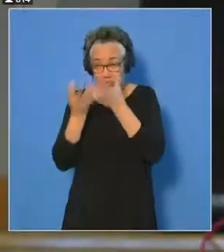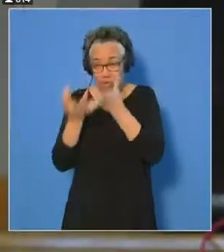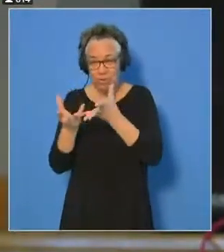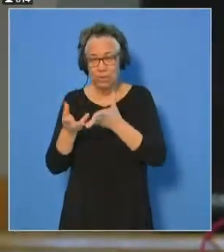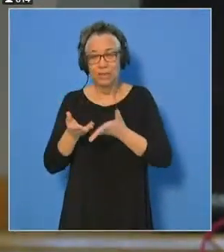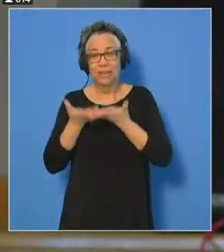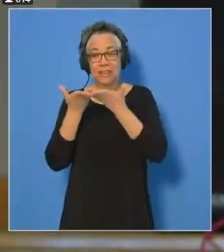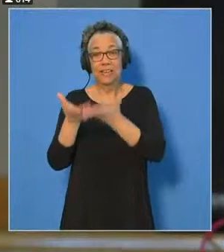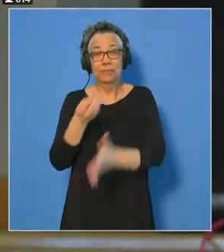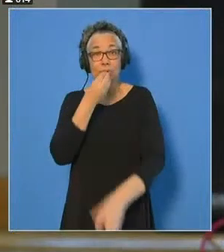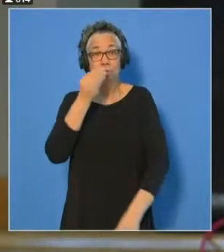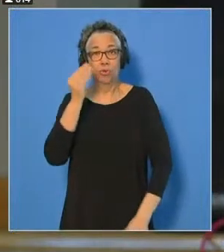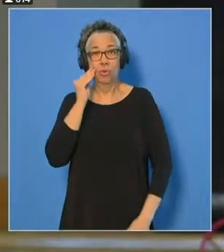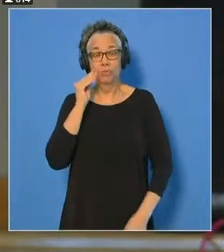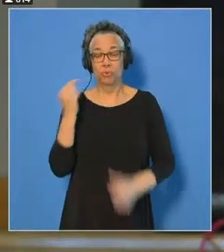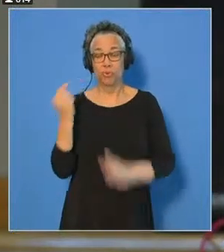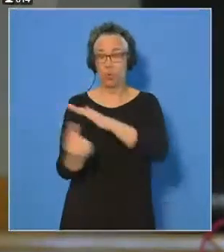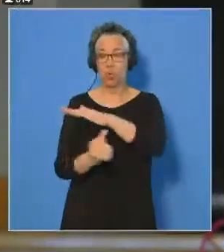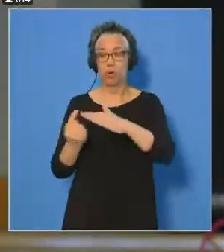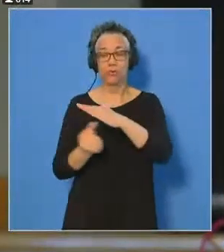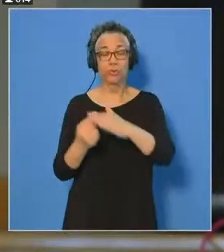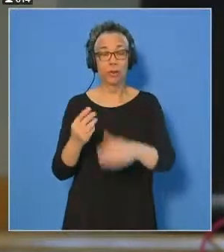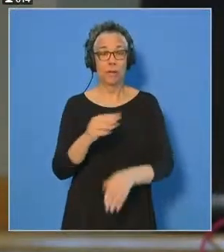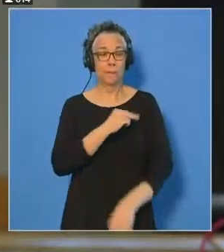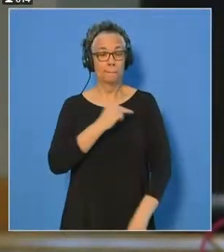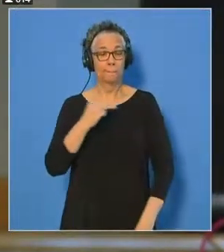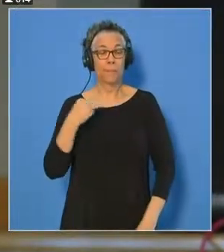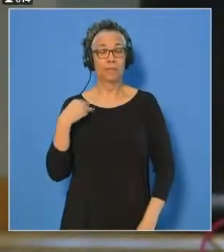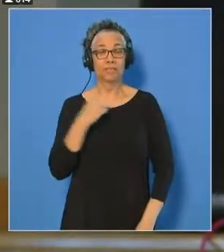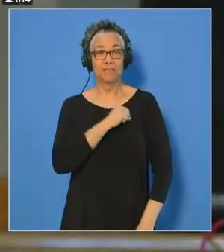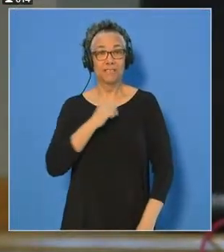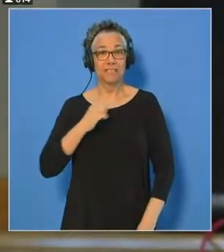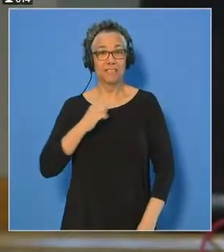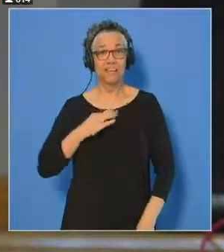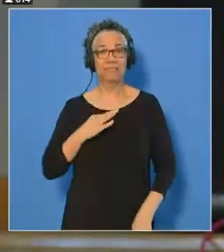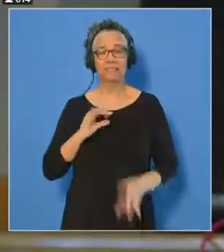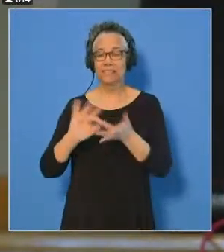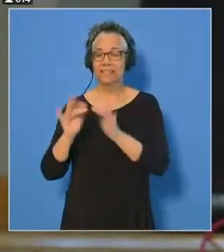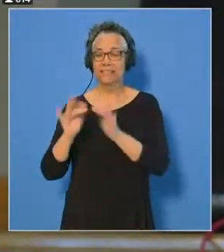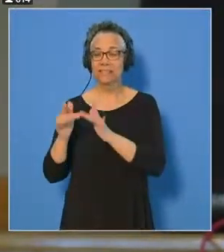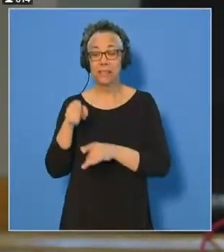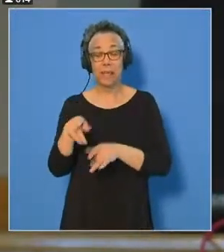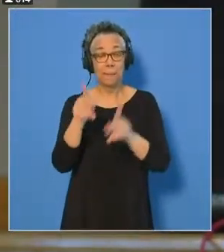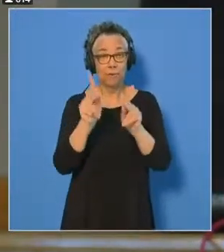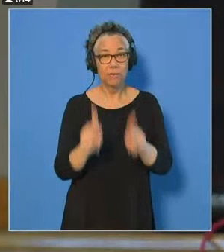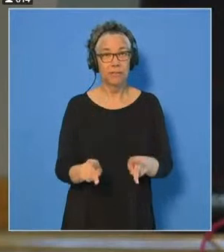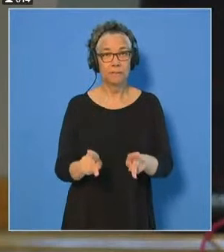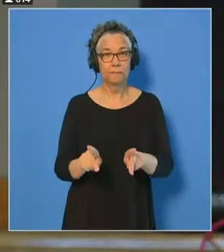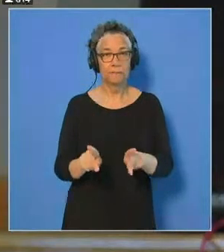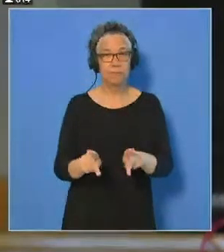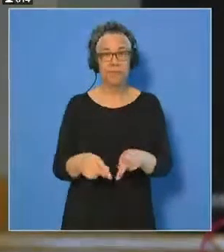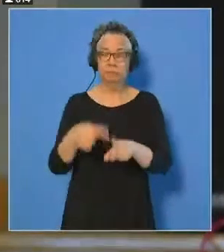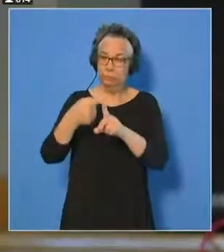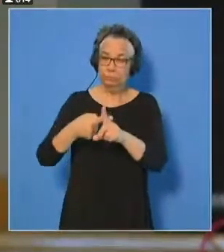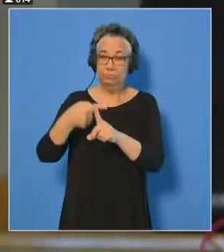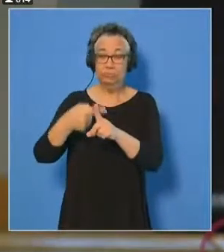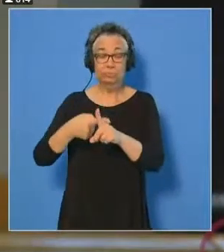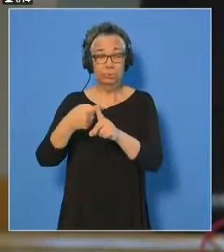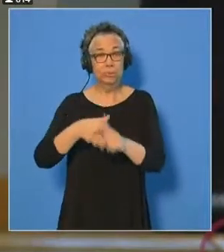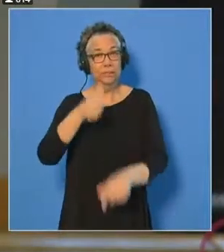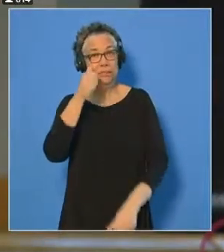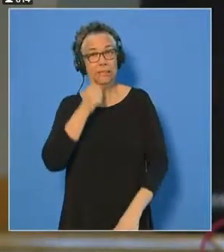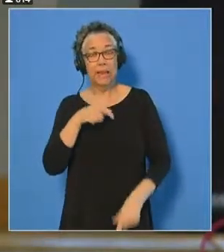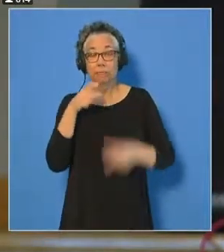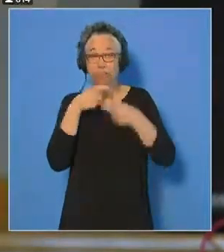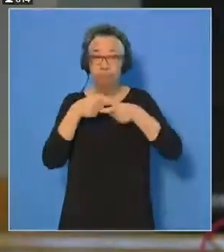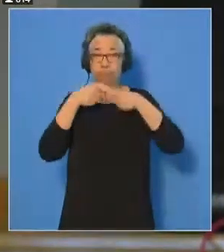to quarantine 4 members of staff who had been in close contact with that individual. All staff were monitoring their temperature daily, wearing a